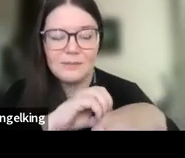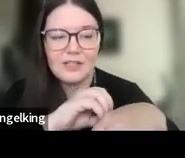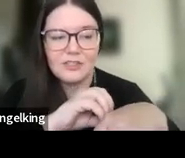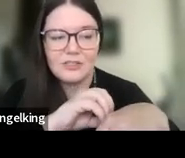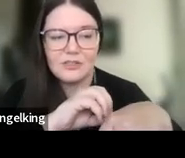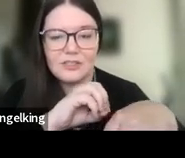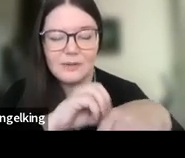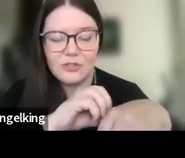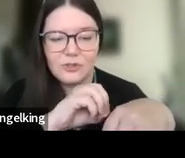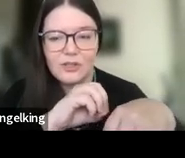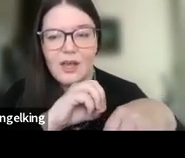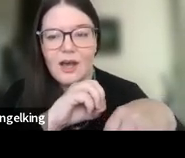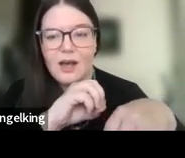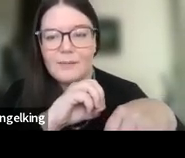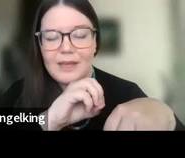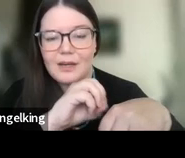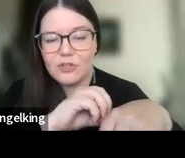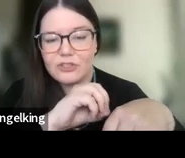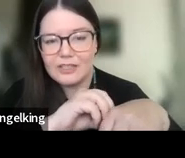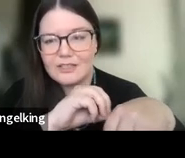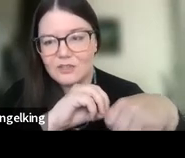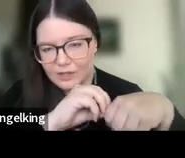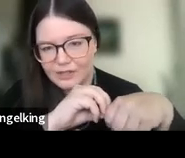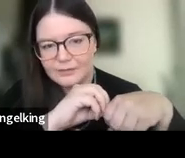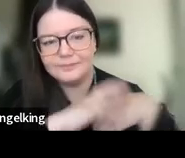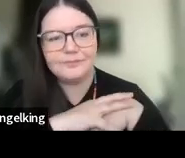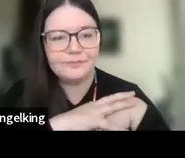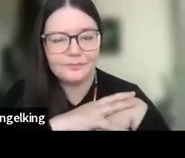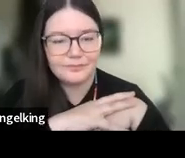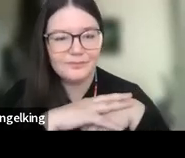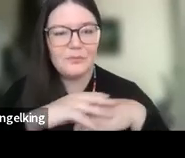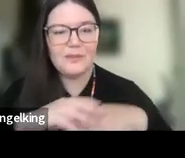pay deep attention to the spiritual and emotional needs as well.